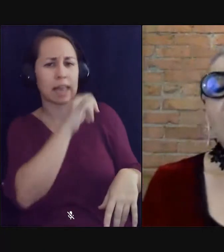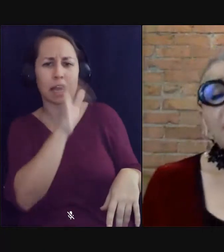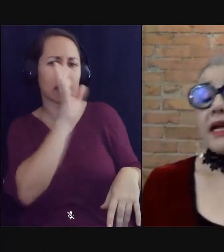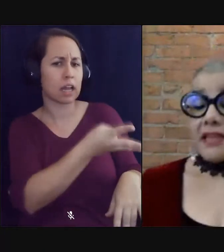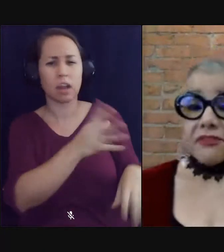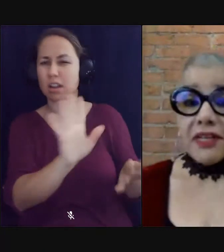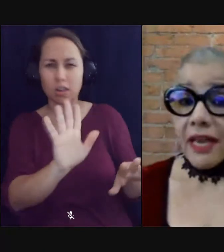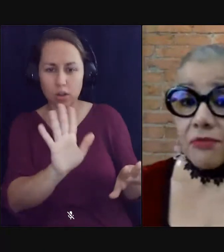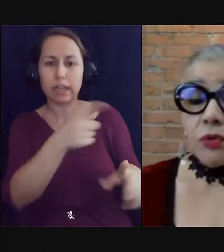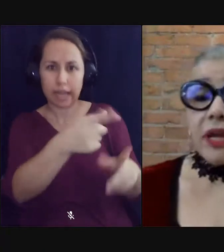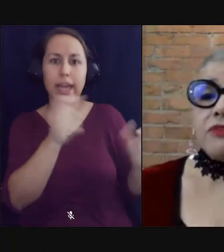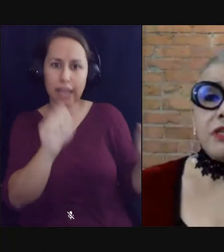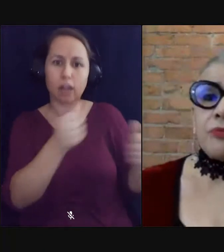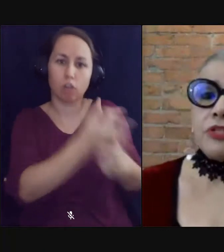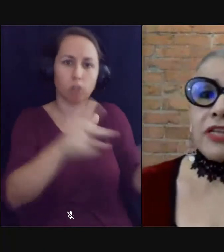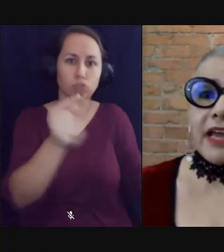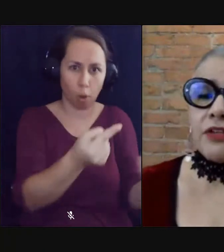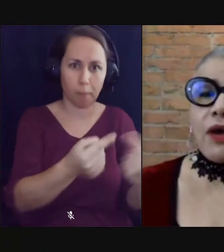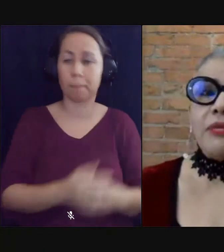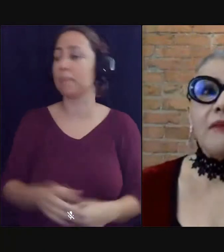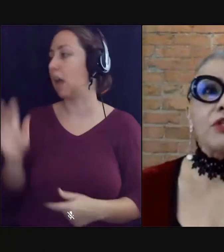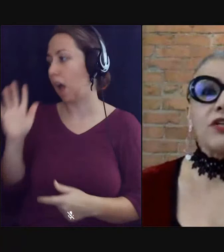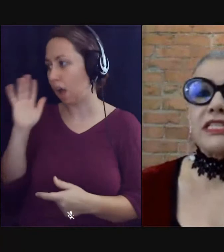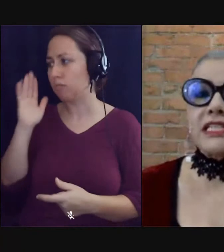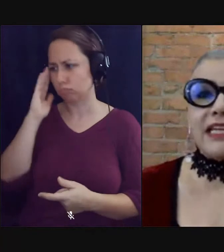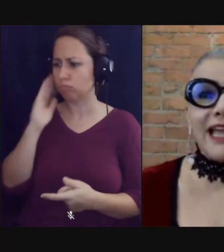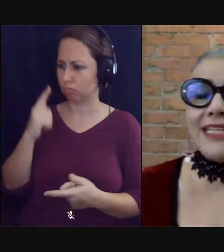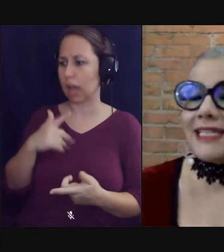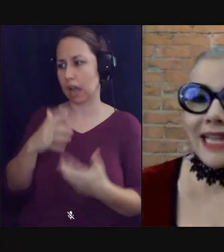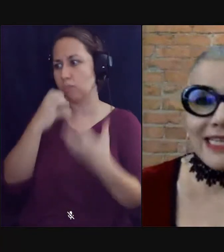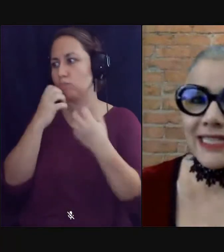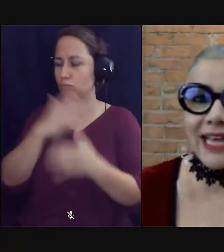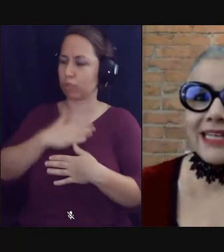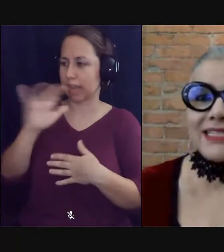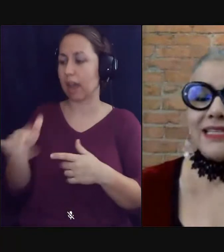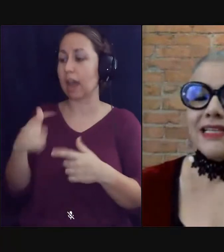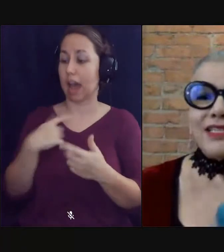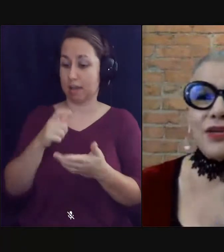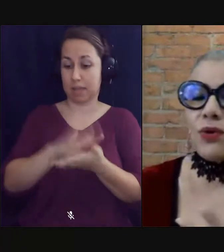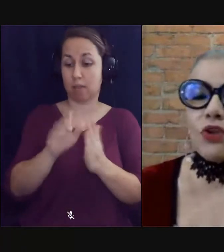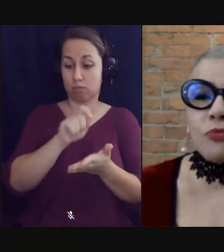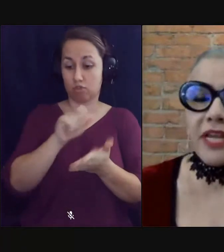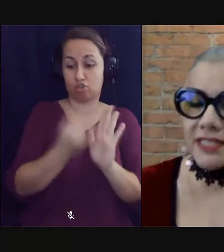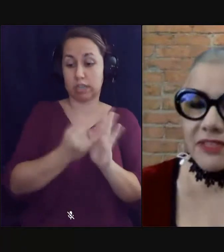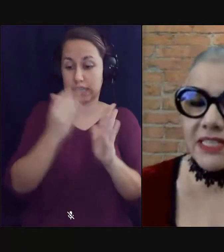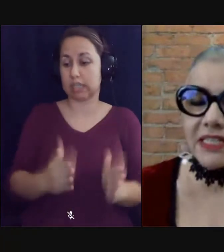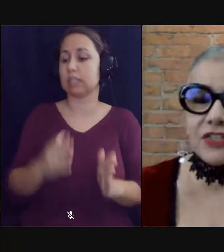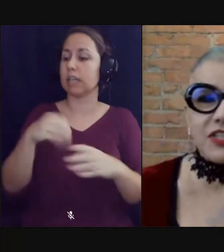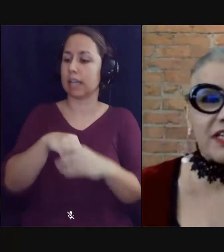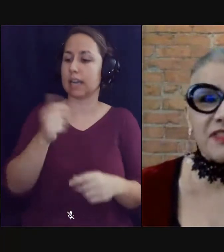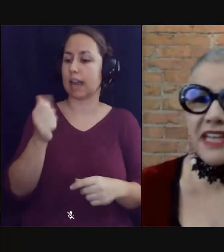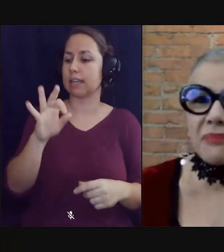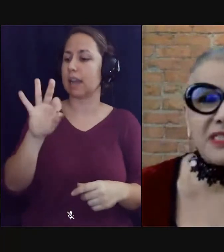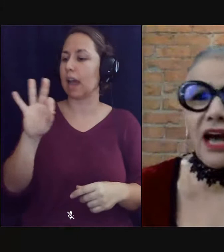Right. That definitely came through, and I really appreciate that. And I became a journalist in 1990, and this so-called objectivity that